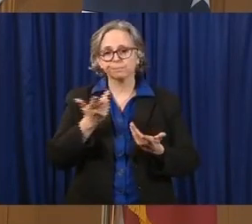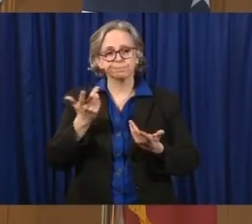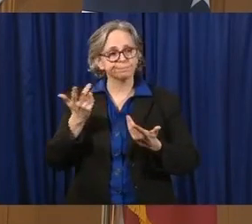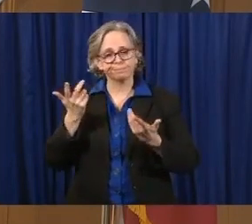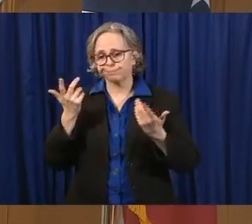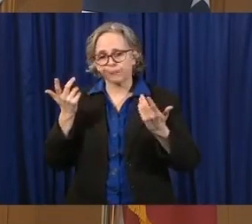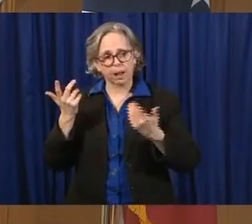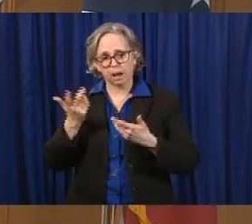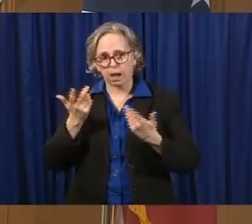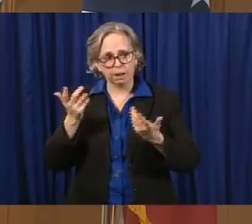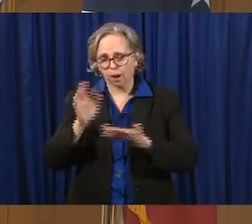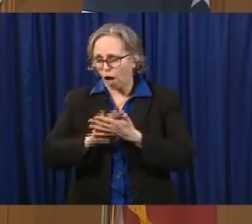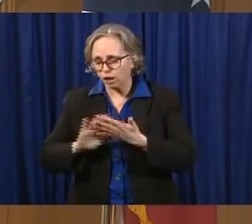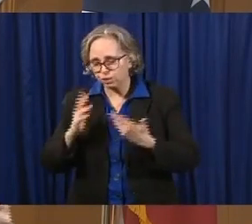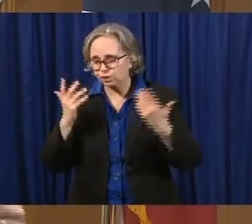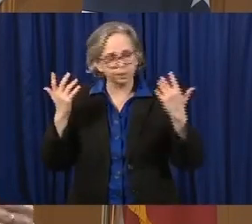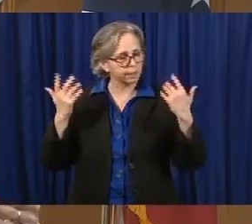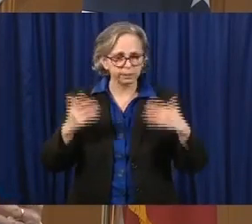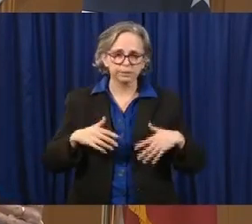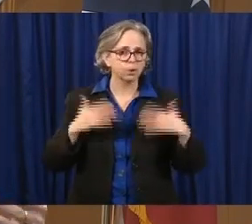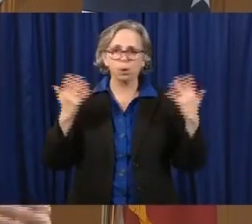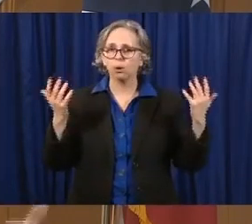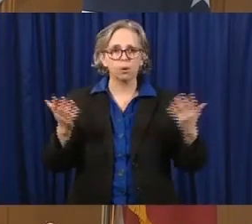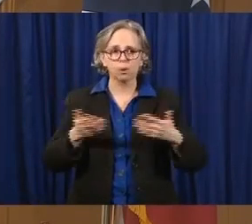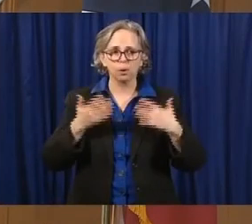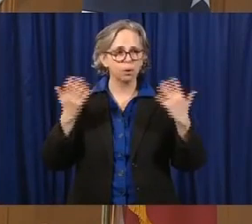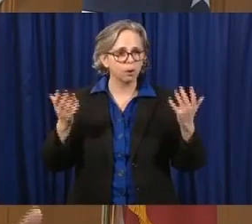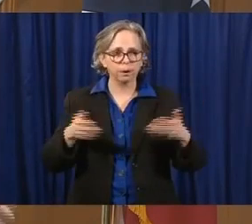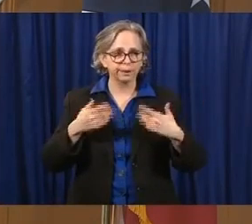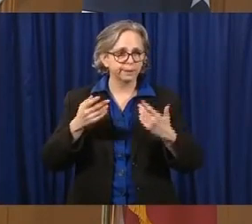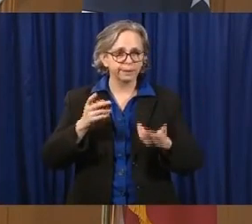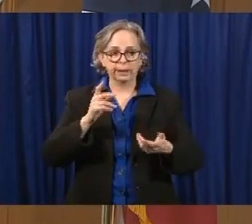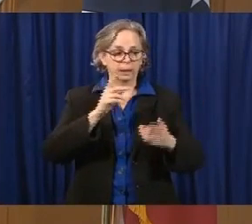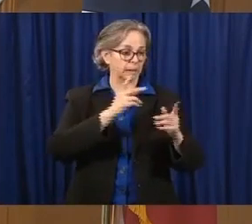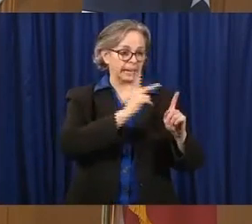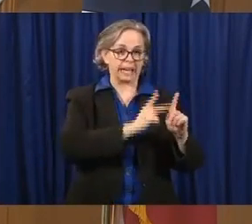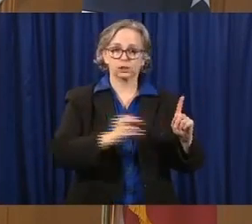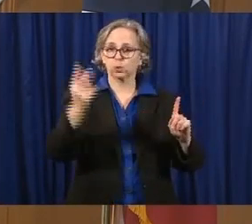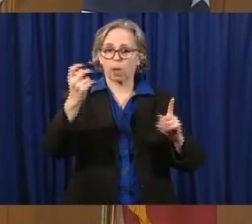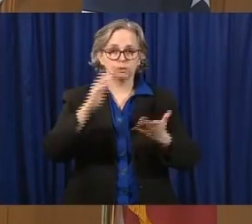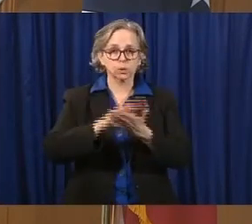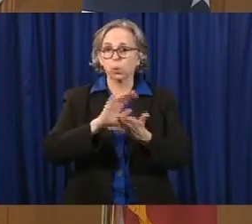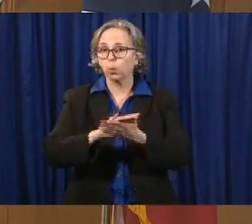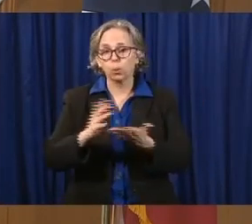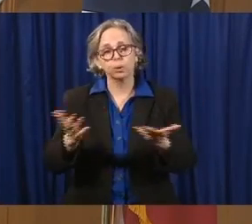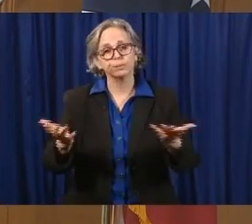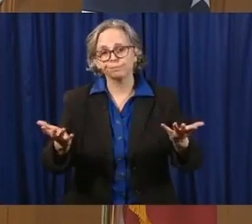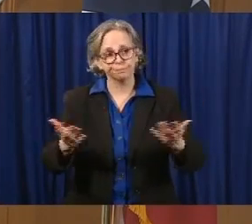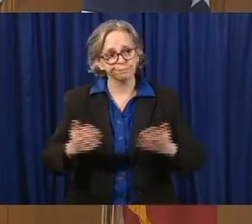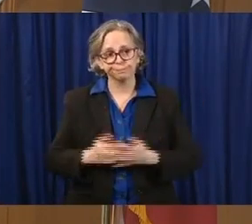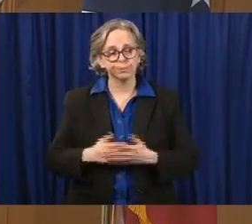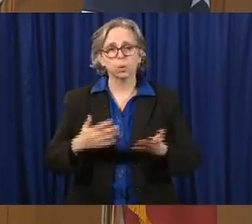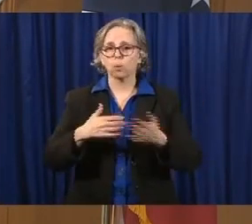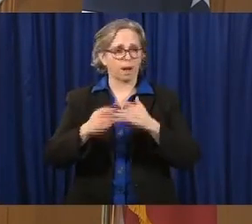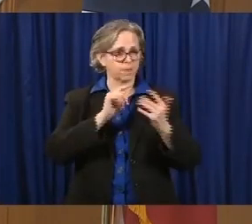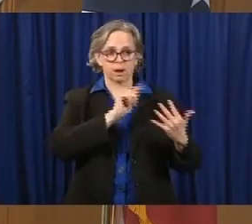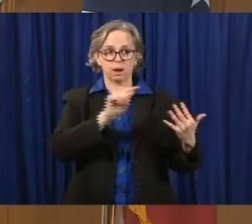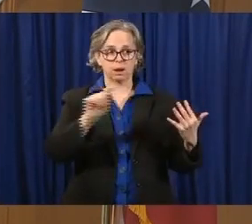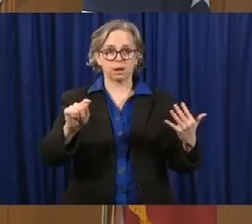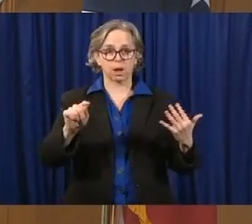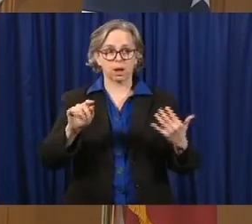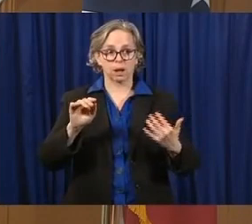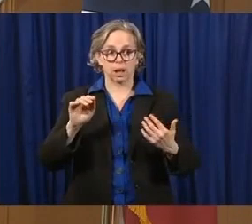it is a college, whether it is K through 12, whenever they do